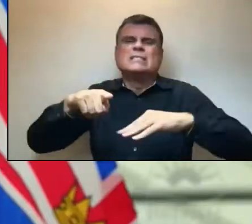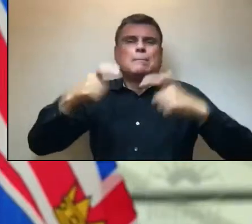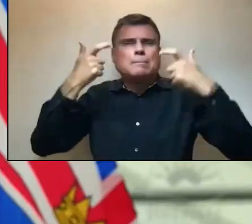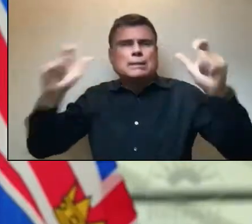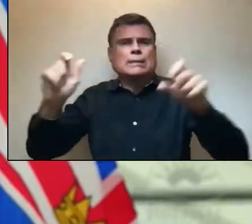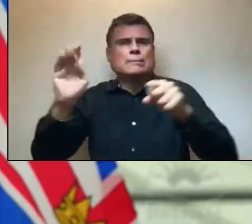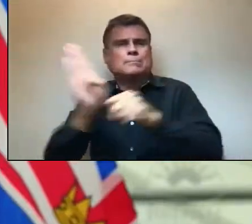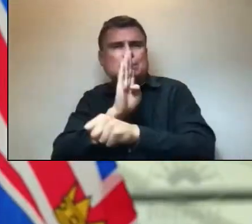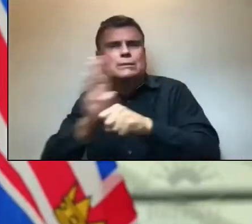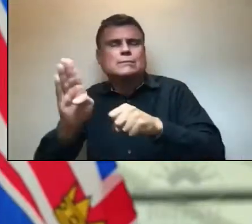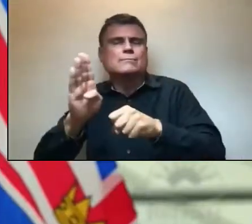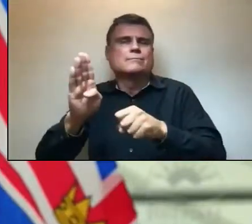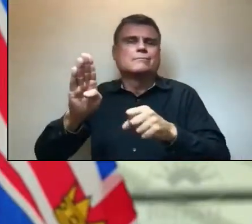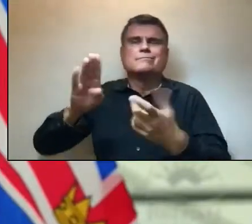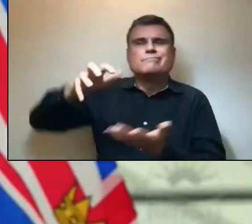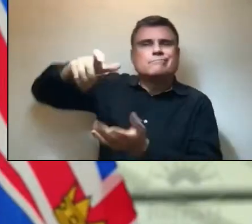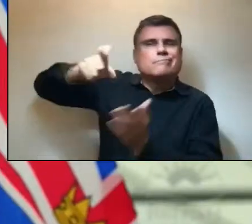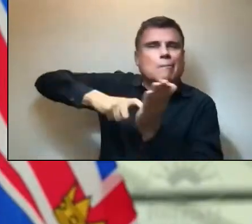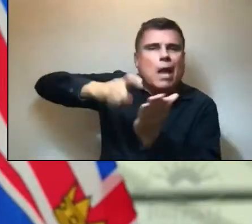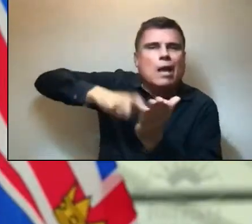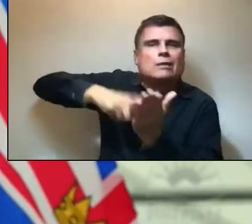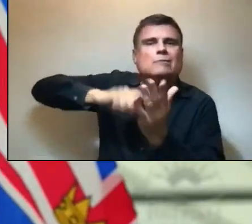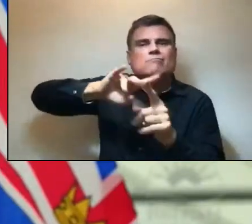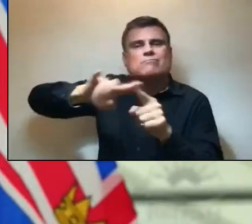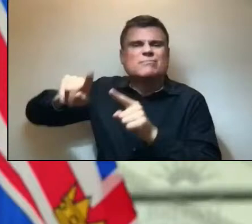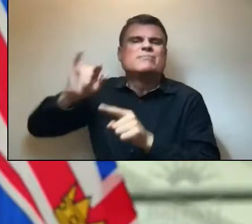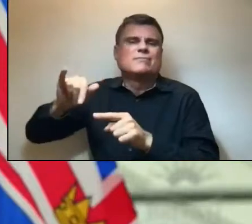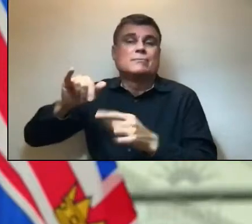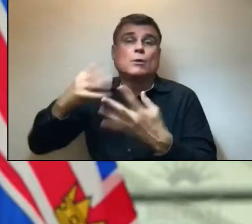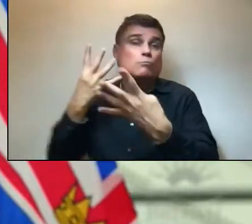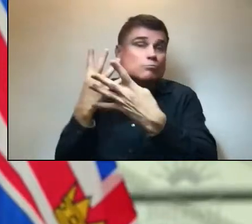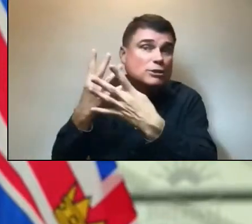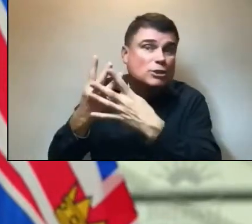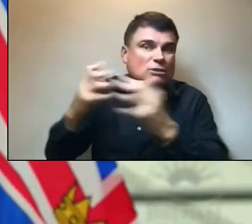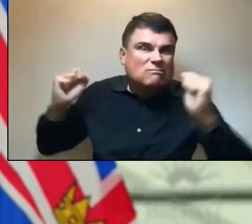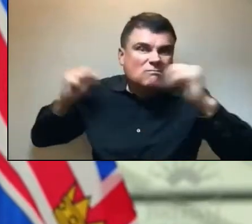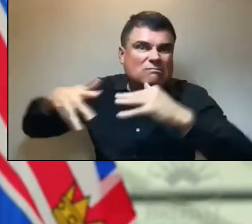number of other businesses. Maybe the minister can talk to some of those.